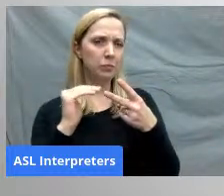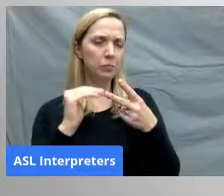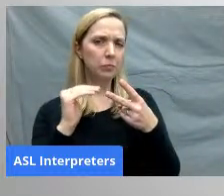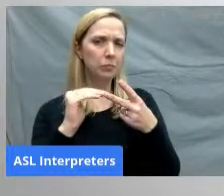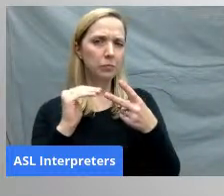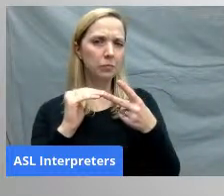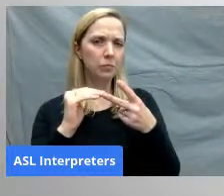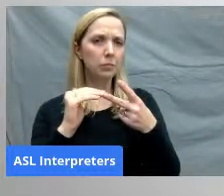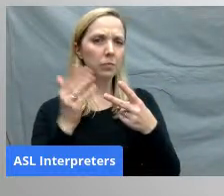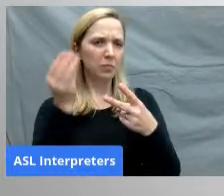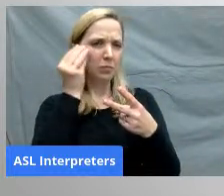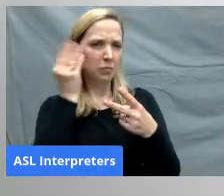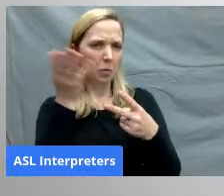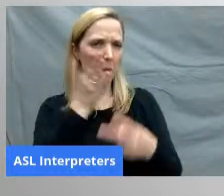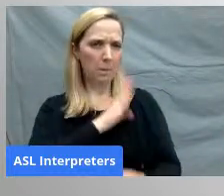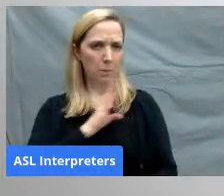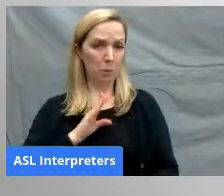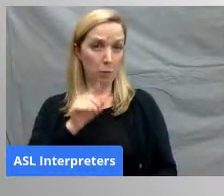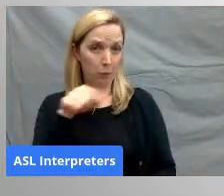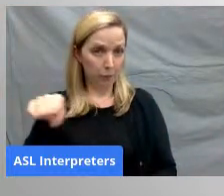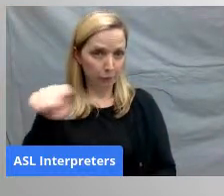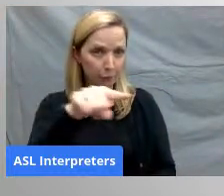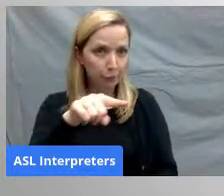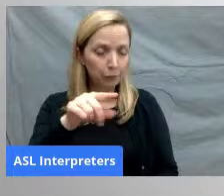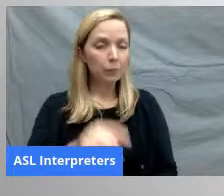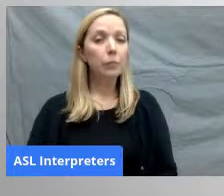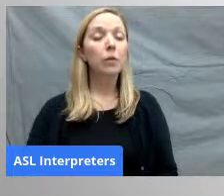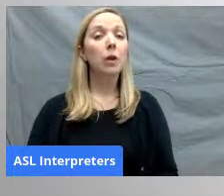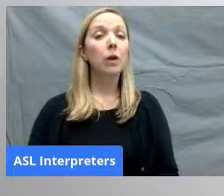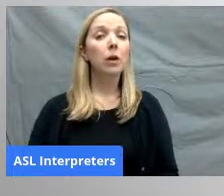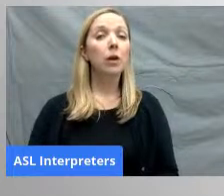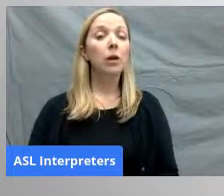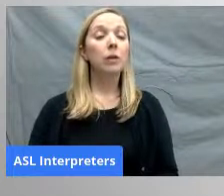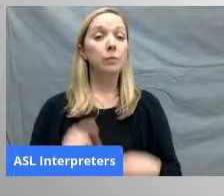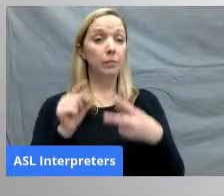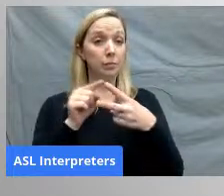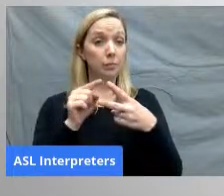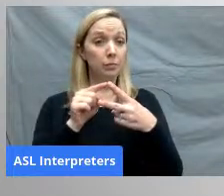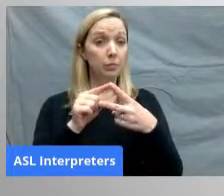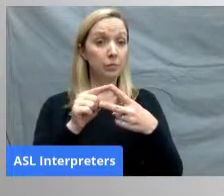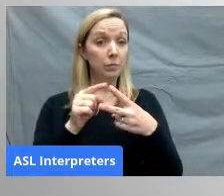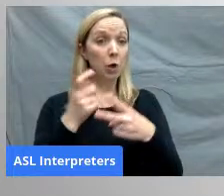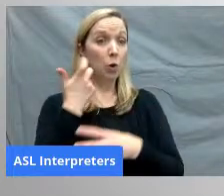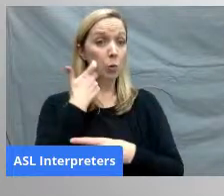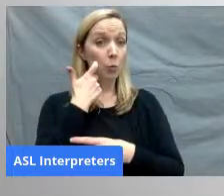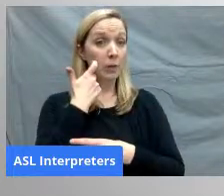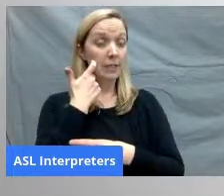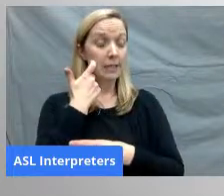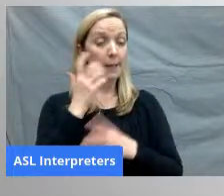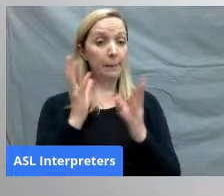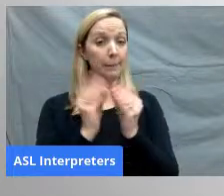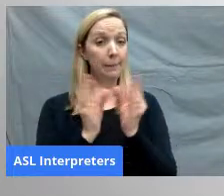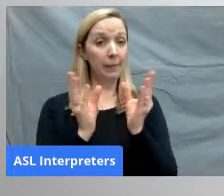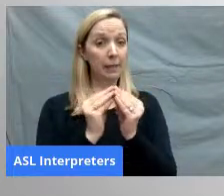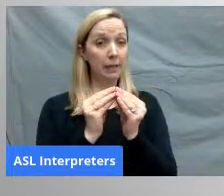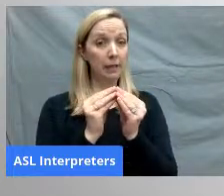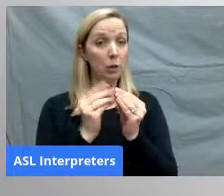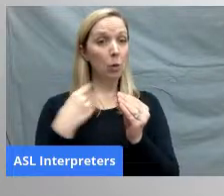the board. First is, I know at our last meeting, we decided to